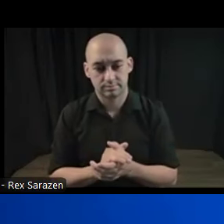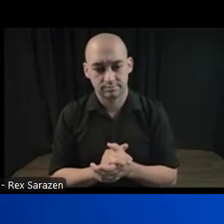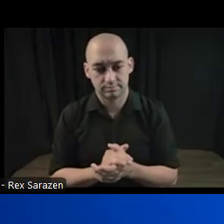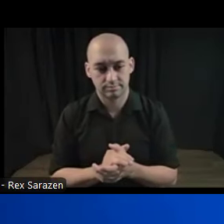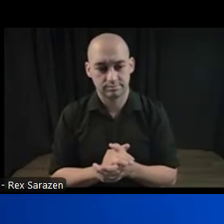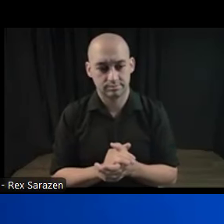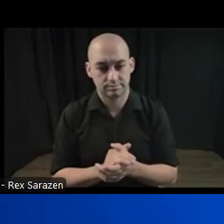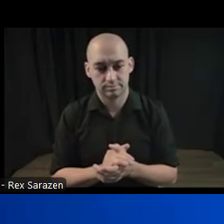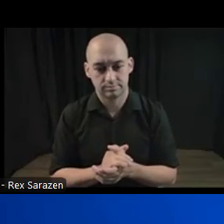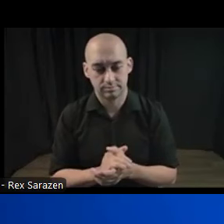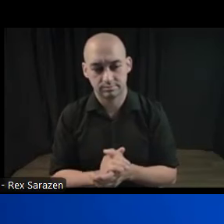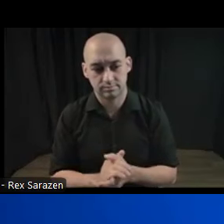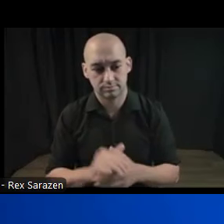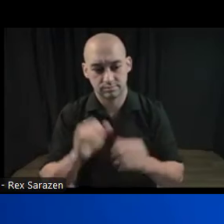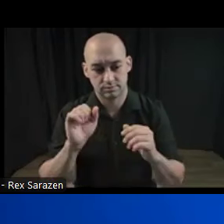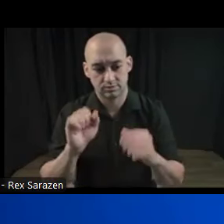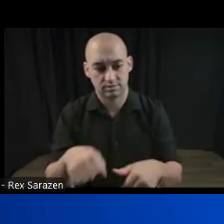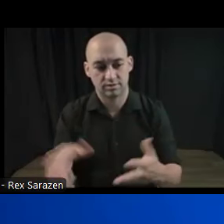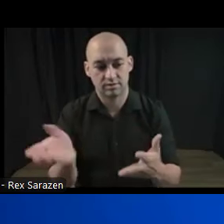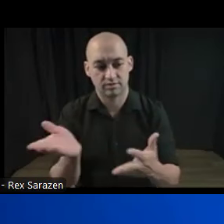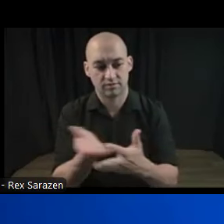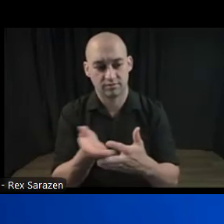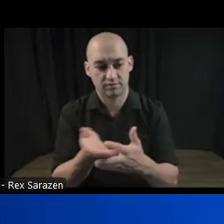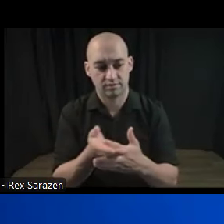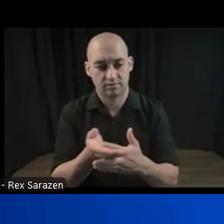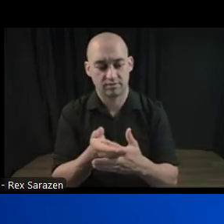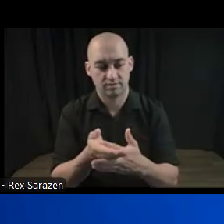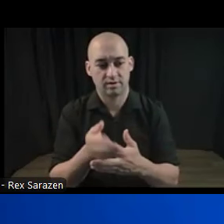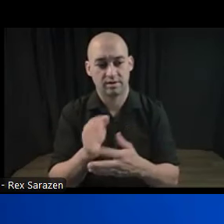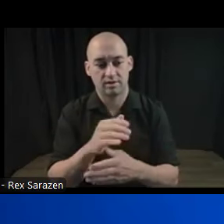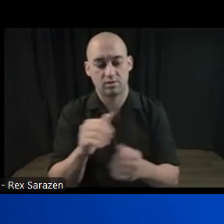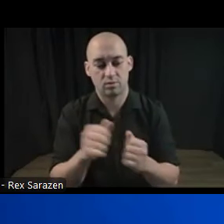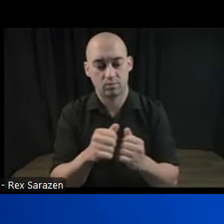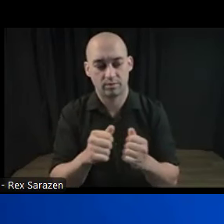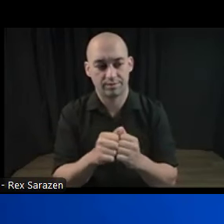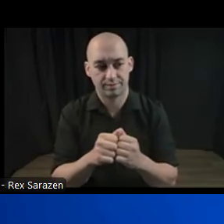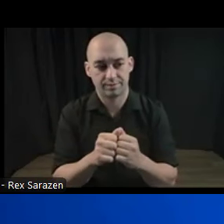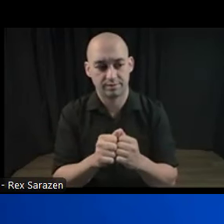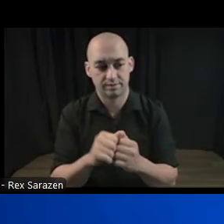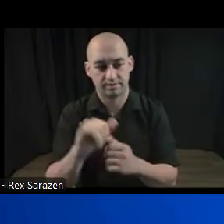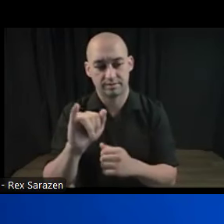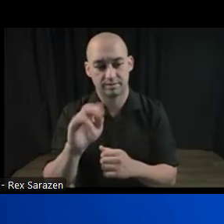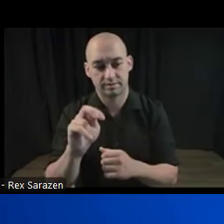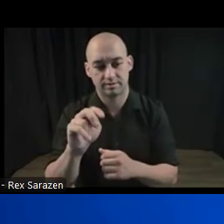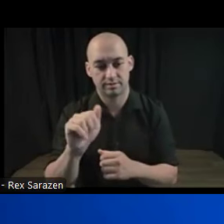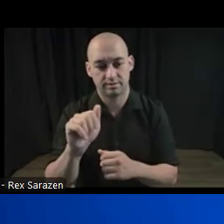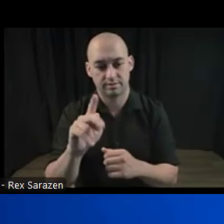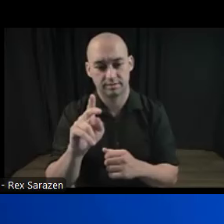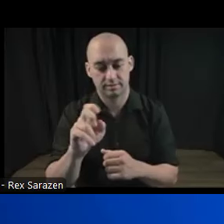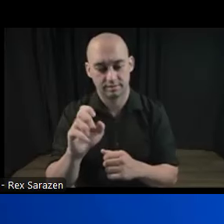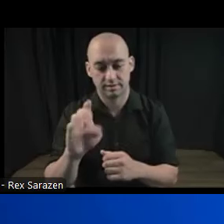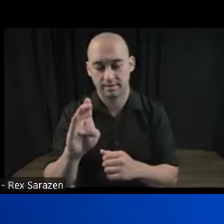sorry. You can file that with you can file that with our intake bureau, our complaint intake